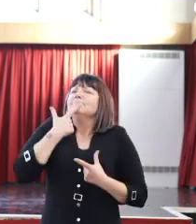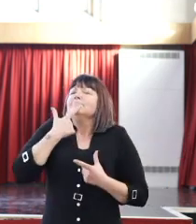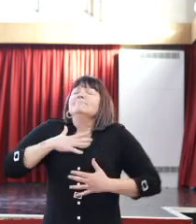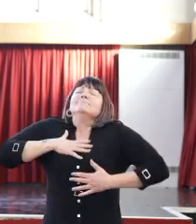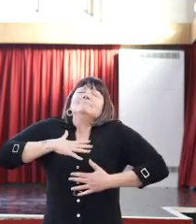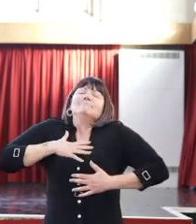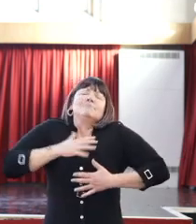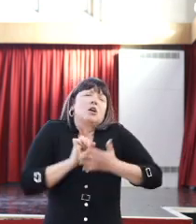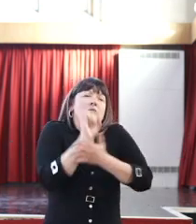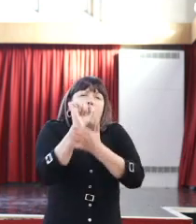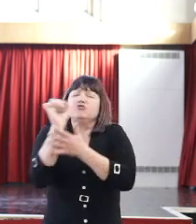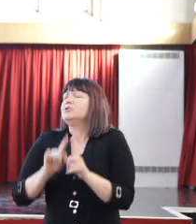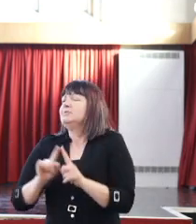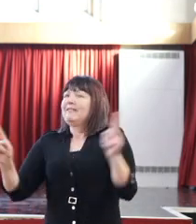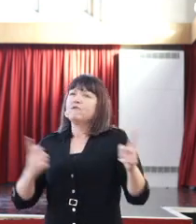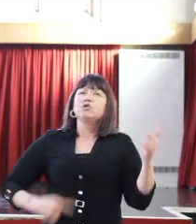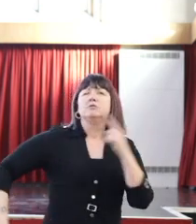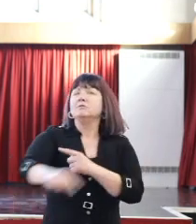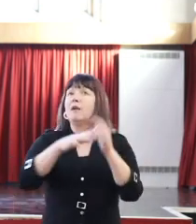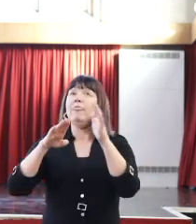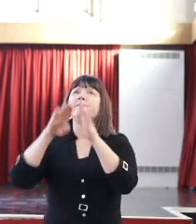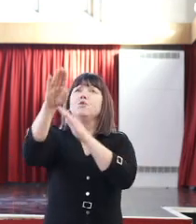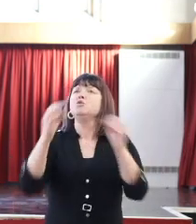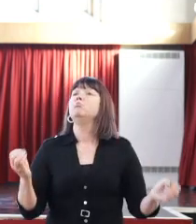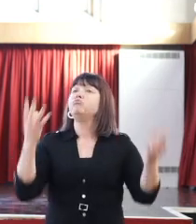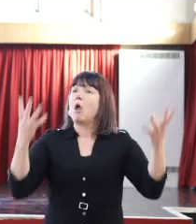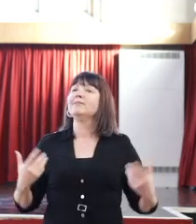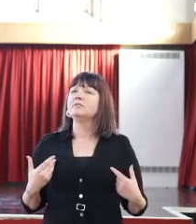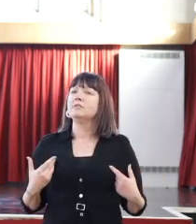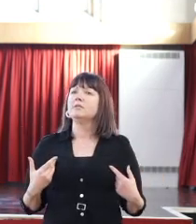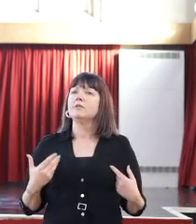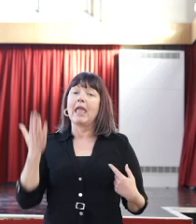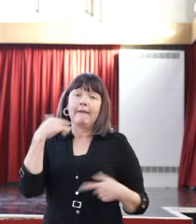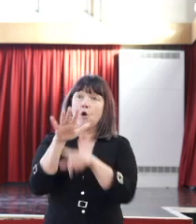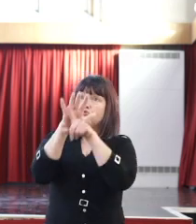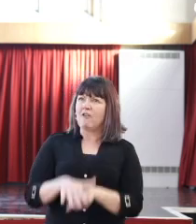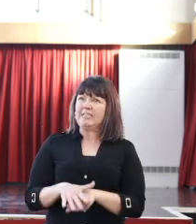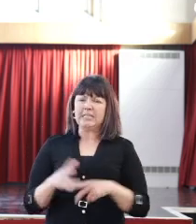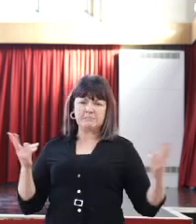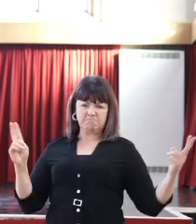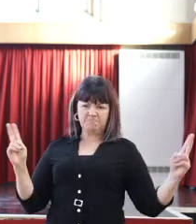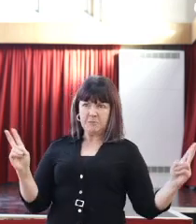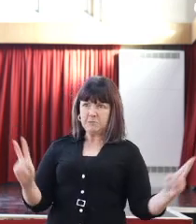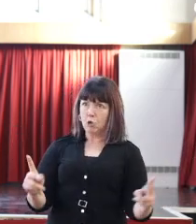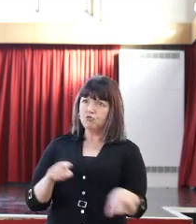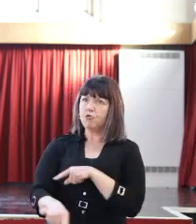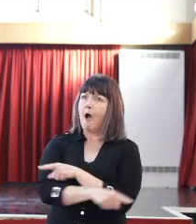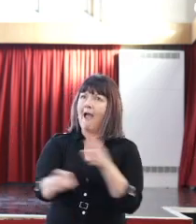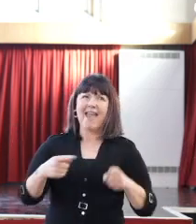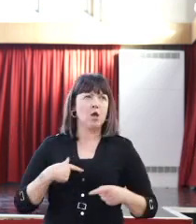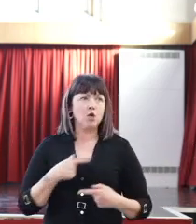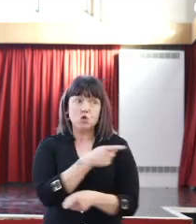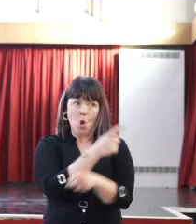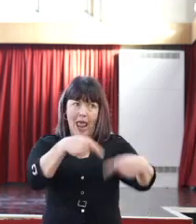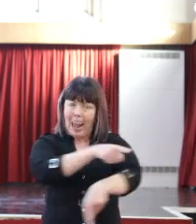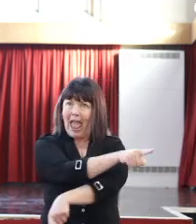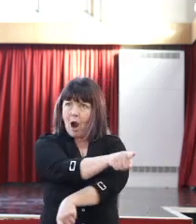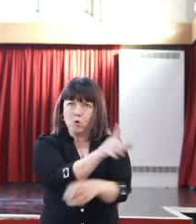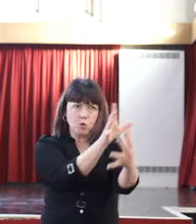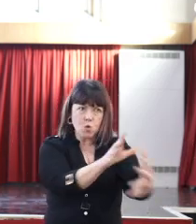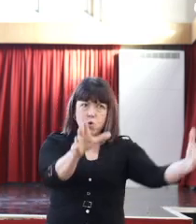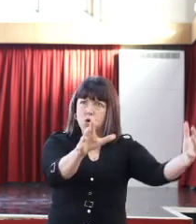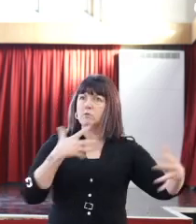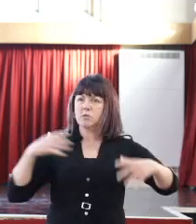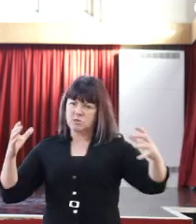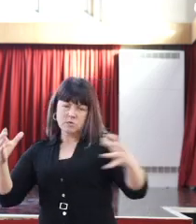safe. The future's bright ahead. If we keep racists a dying breed, don't let them plead or seed or feed. They are the ones who truly bleed